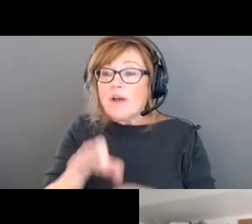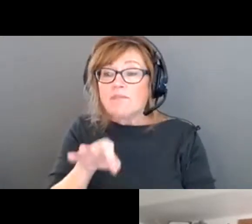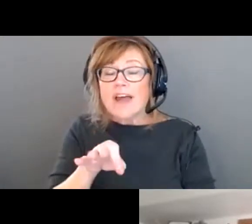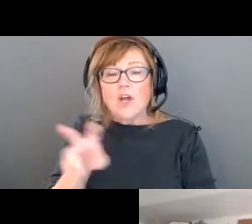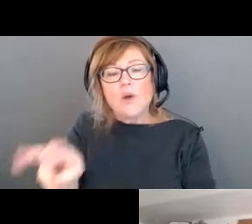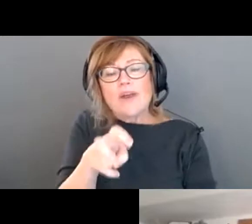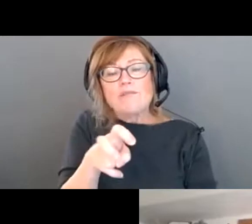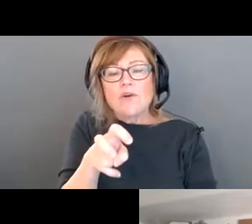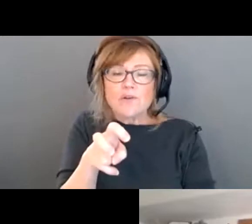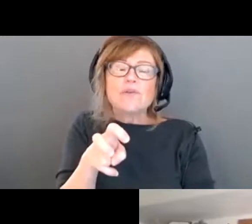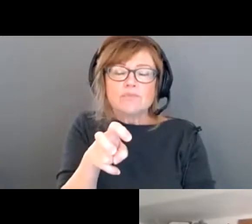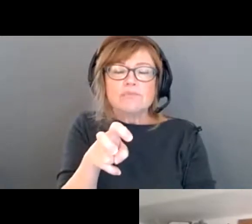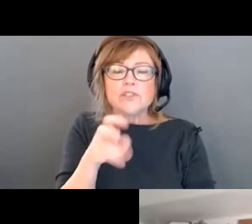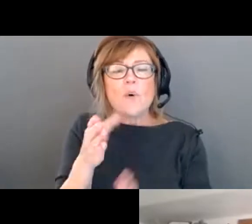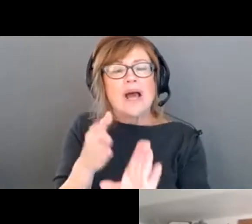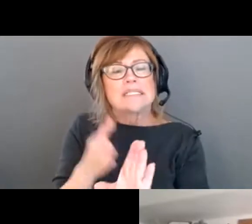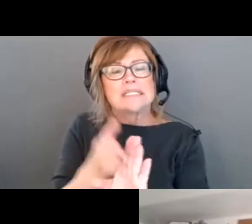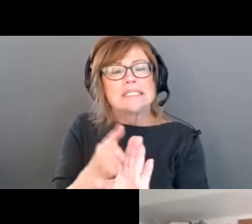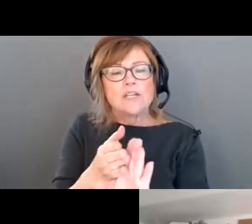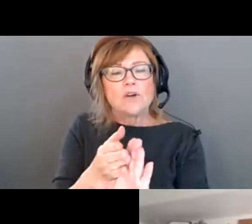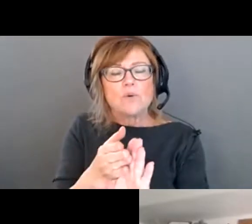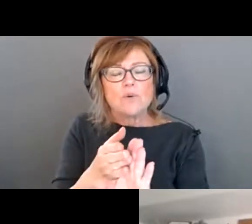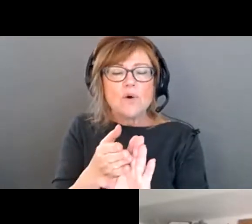for further assessment.